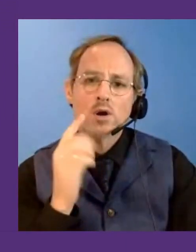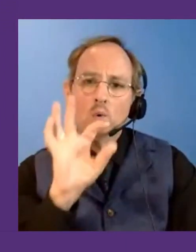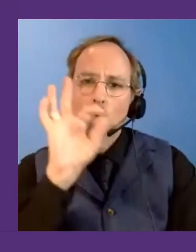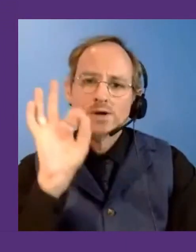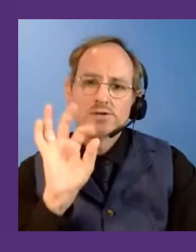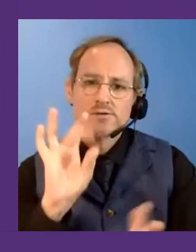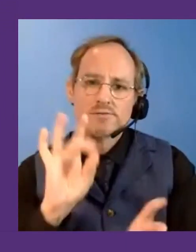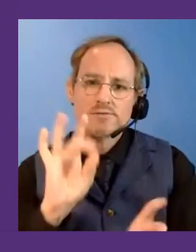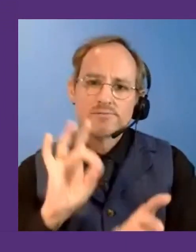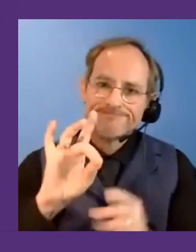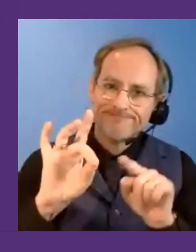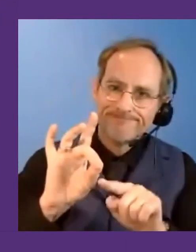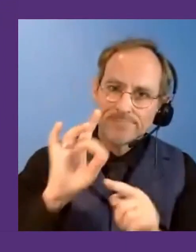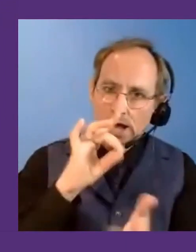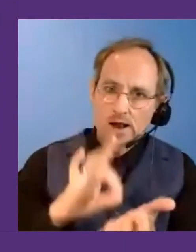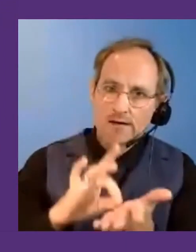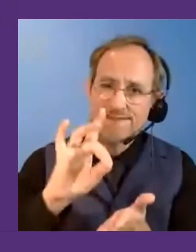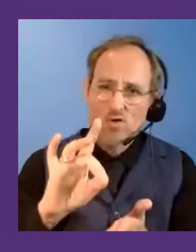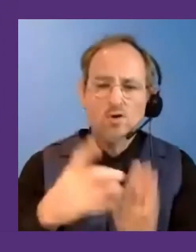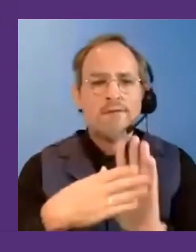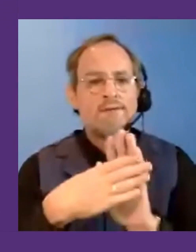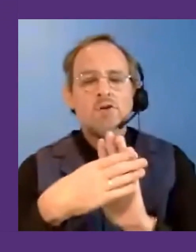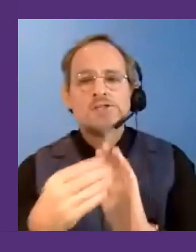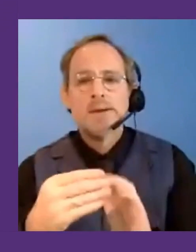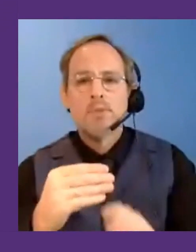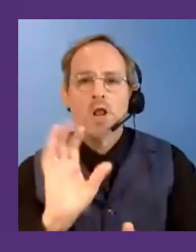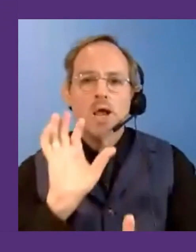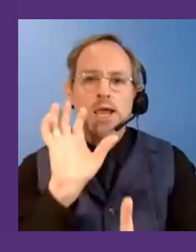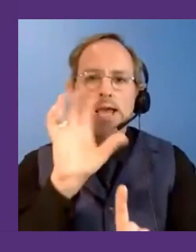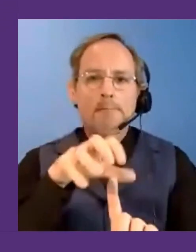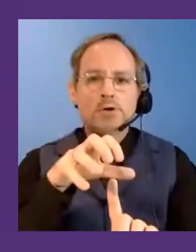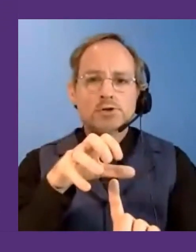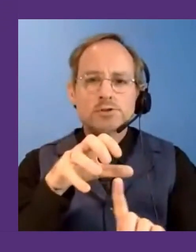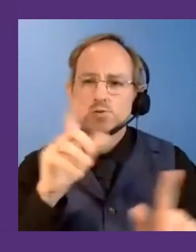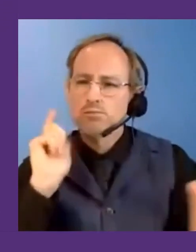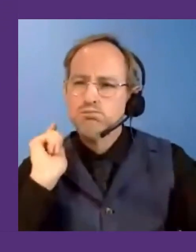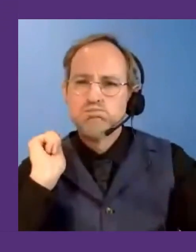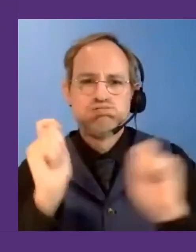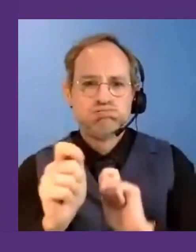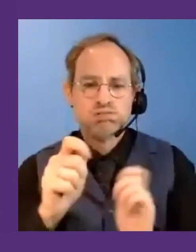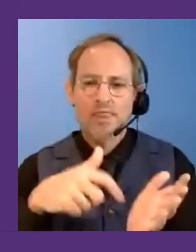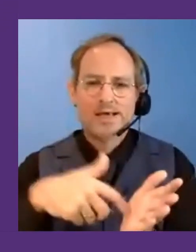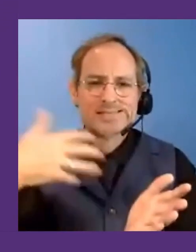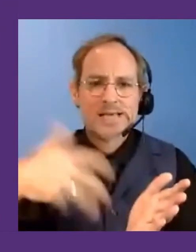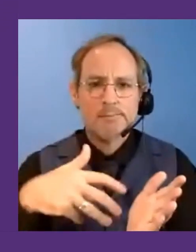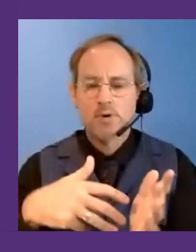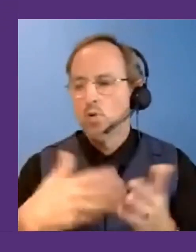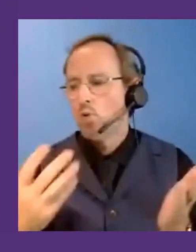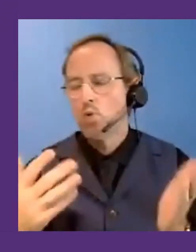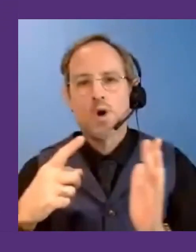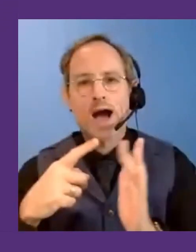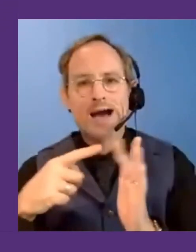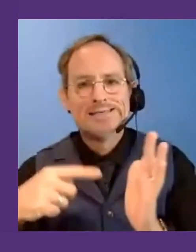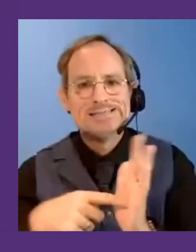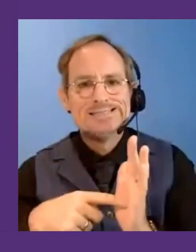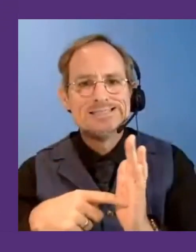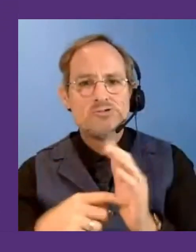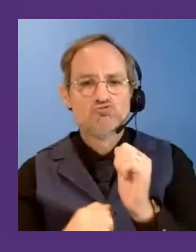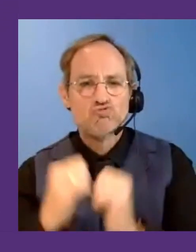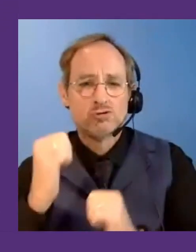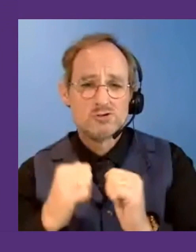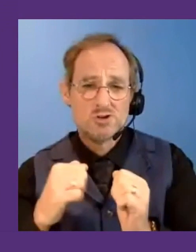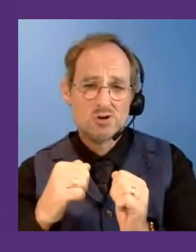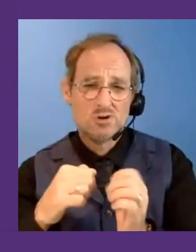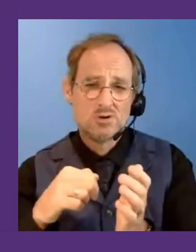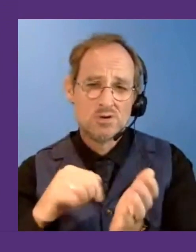campus, that gets quite expensive. If you want to completely rebuild your IT infrastructure, that's quite expensive. So you've got to sort of